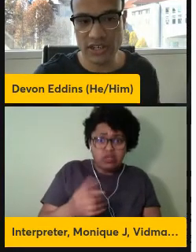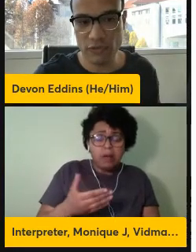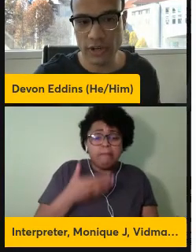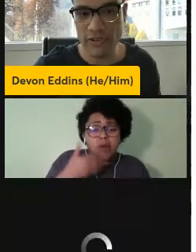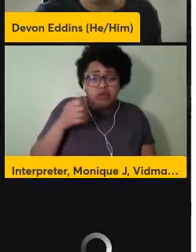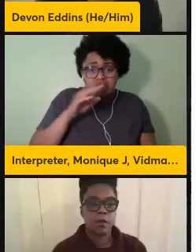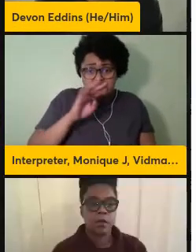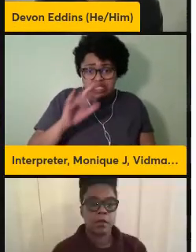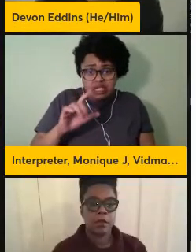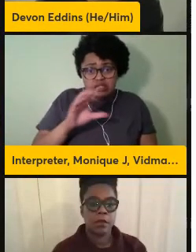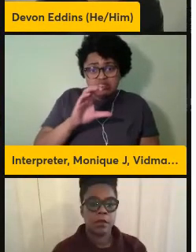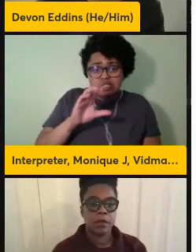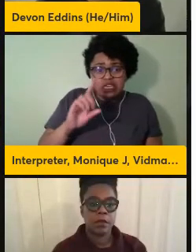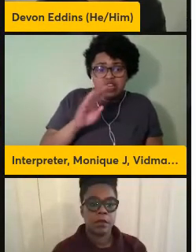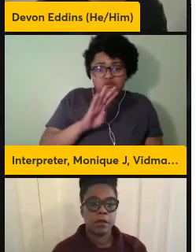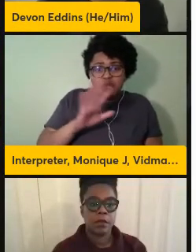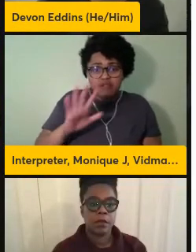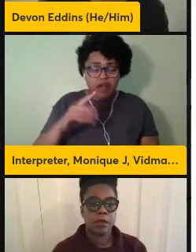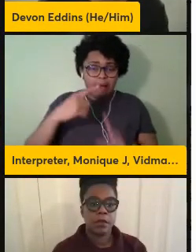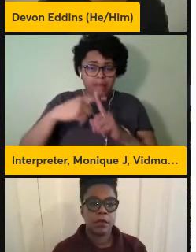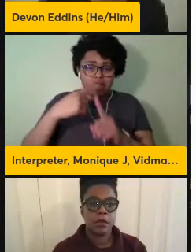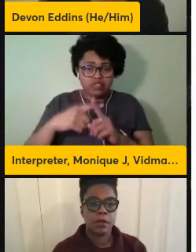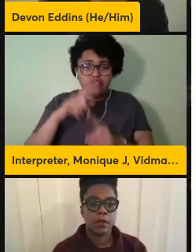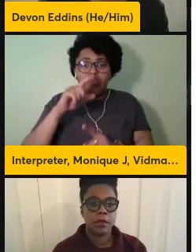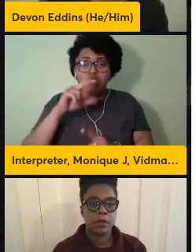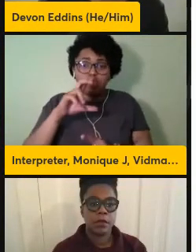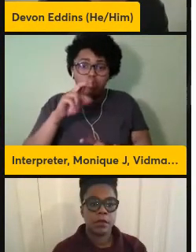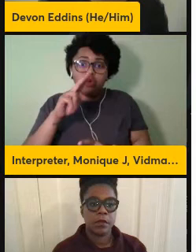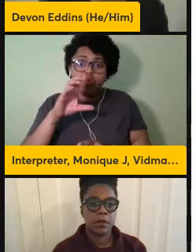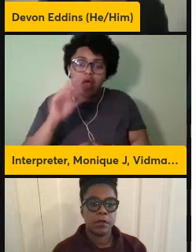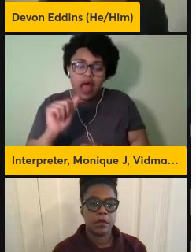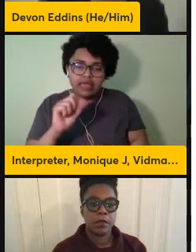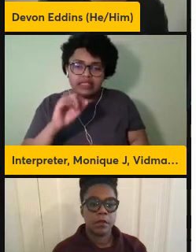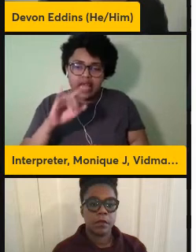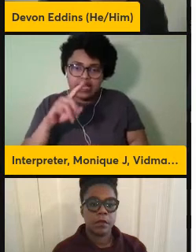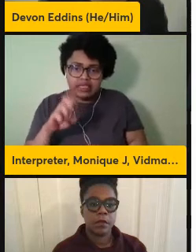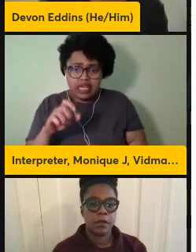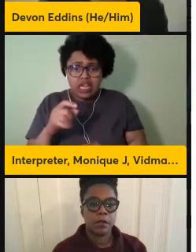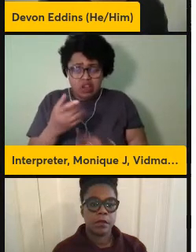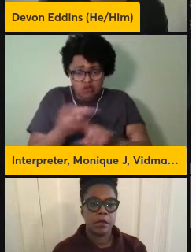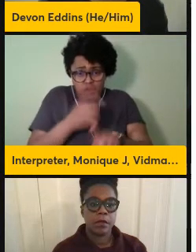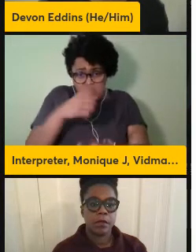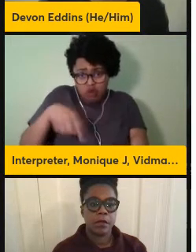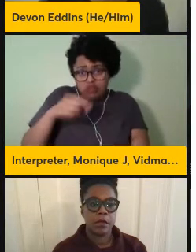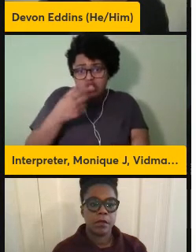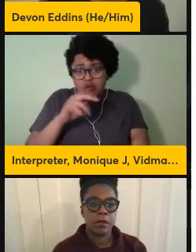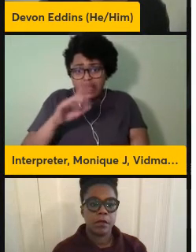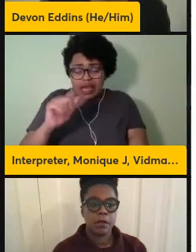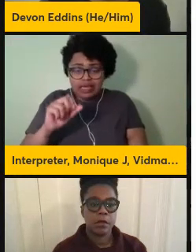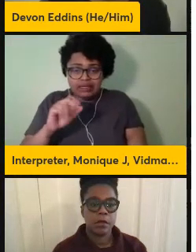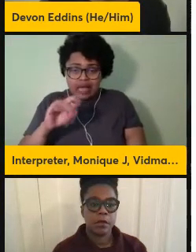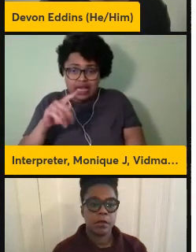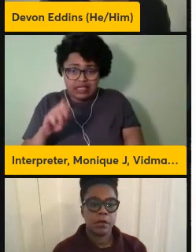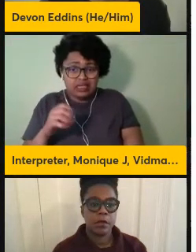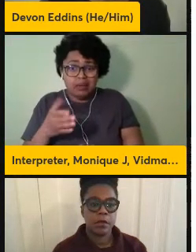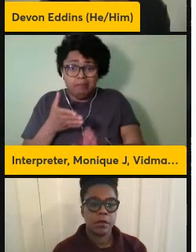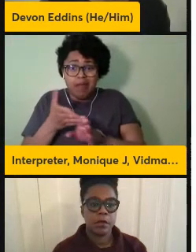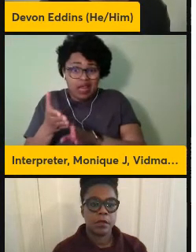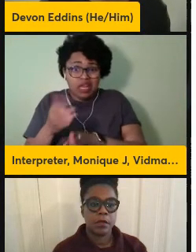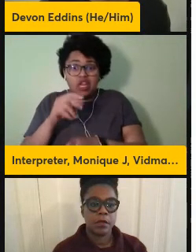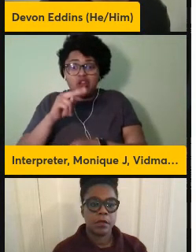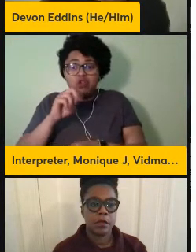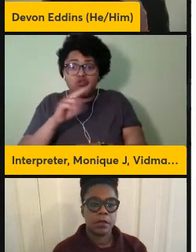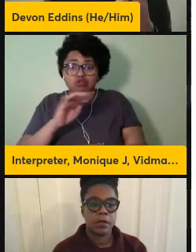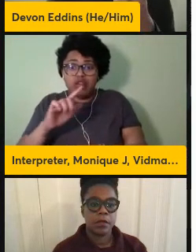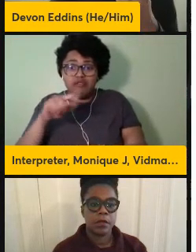are CD45 positive leukocytes, and of those, the granulocytes, namely neutrophils, are the most abundant